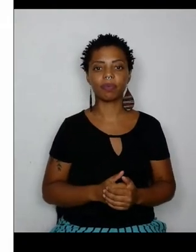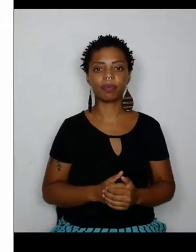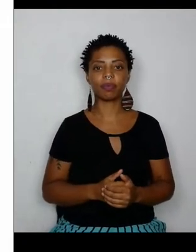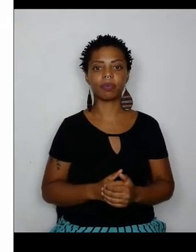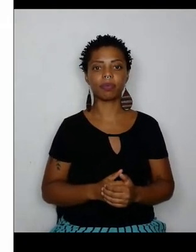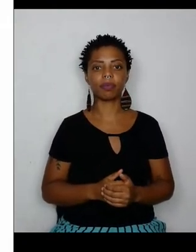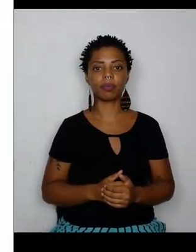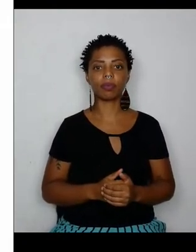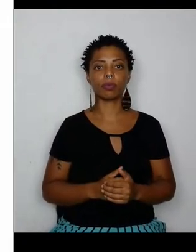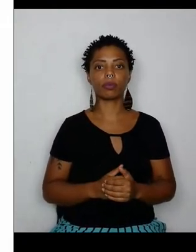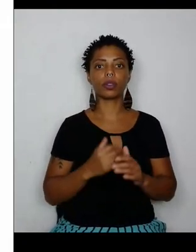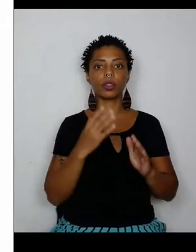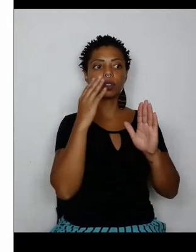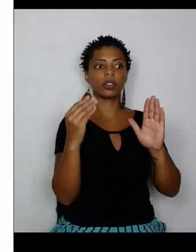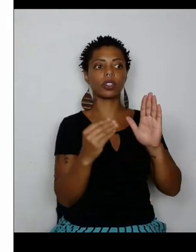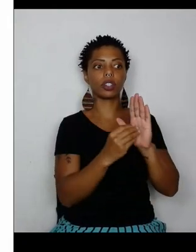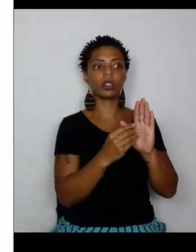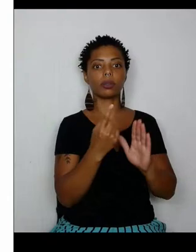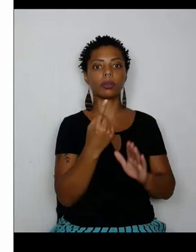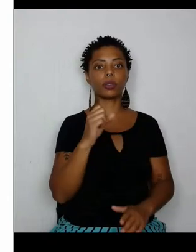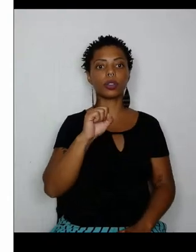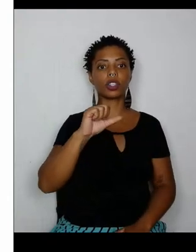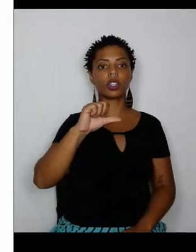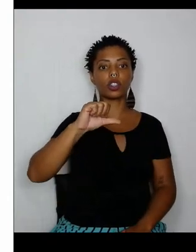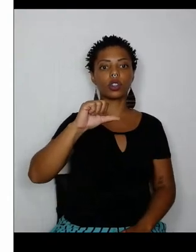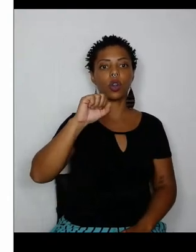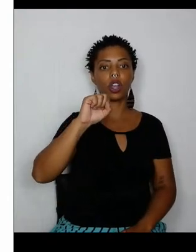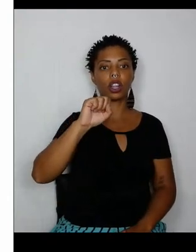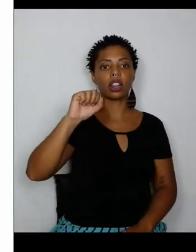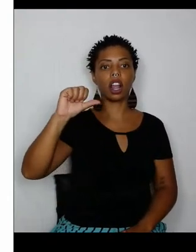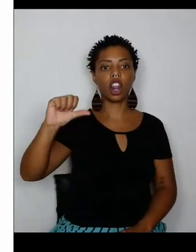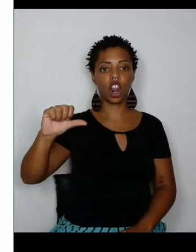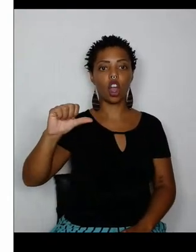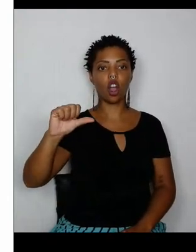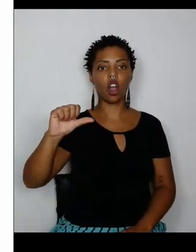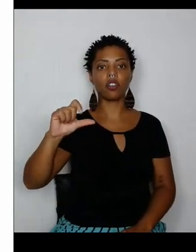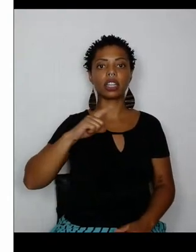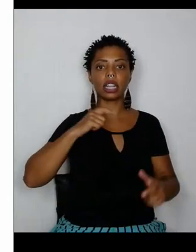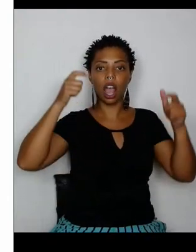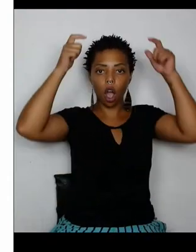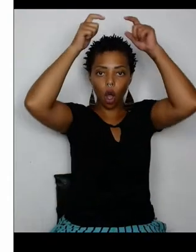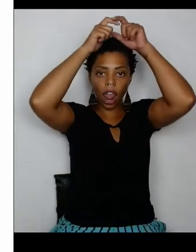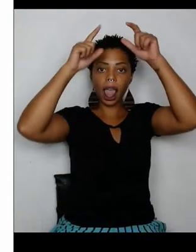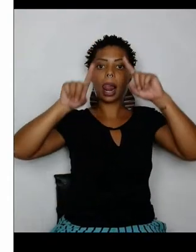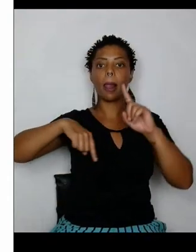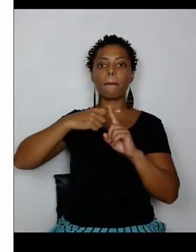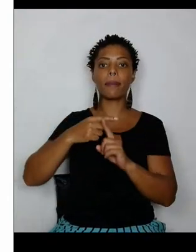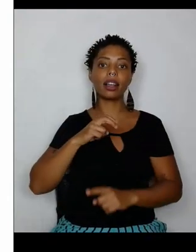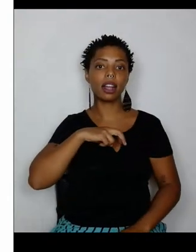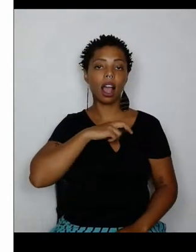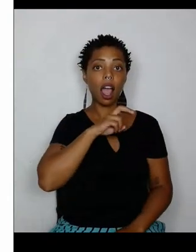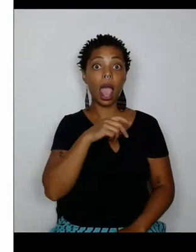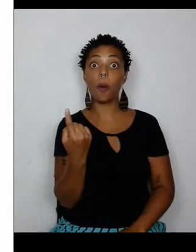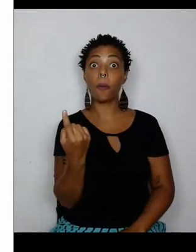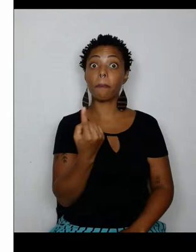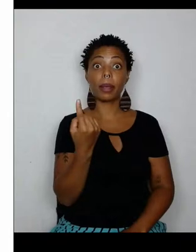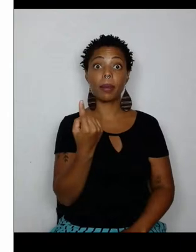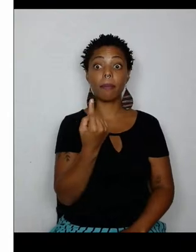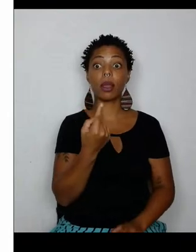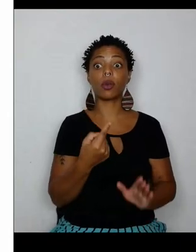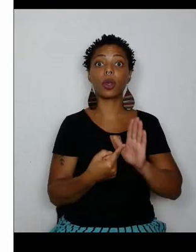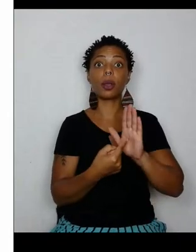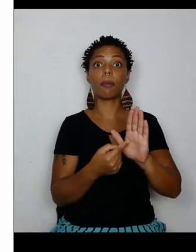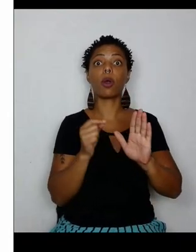and snake is the earliest fully realized instance of iconography of transcendence via disembodied likeness the